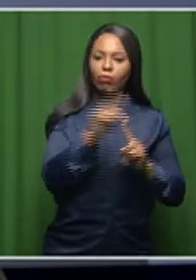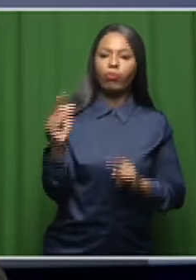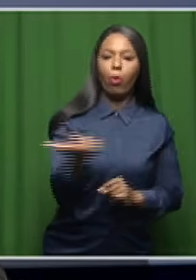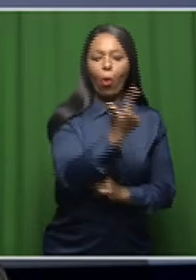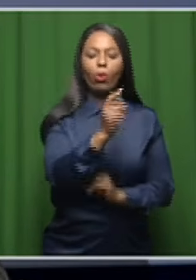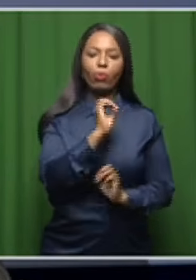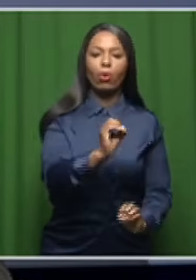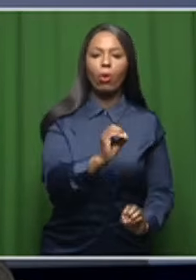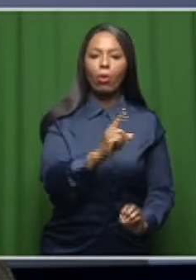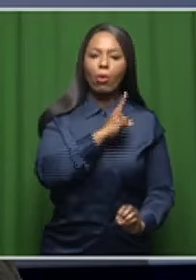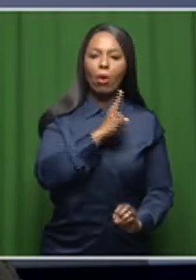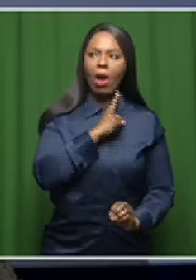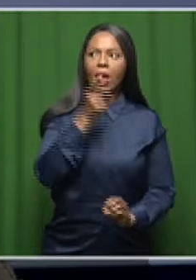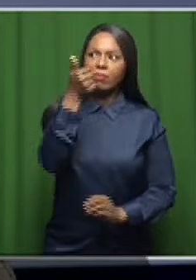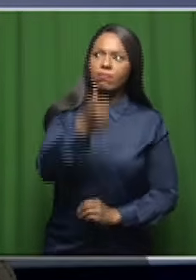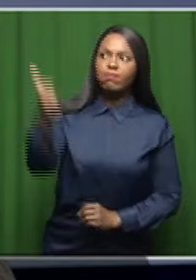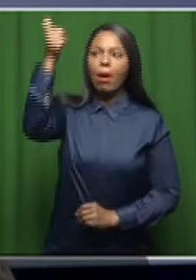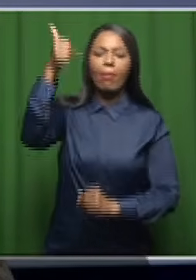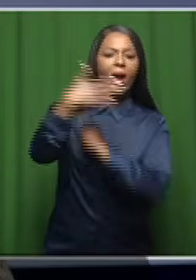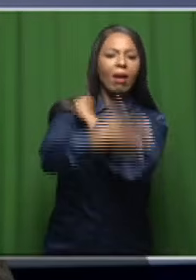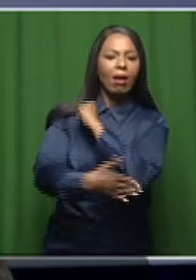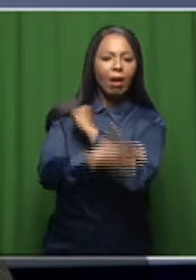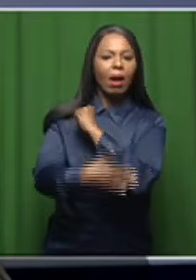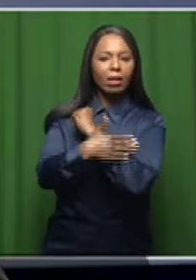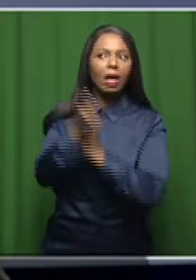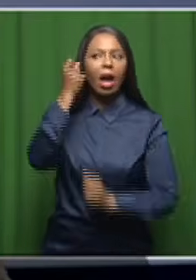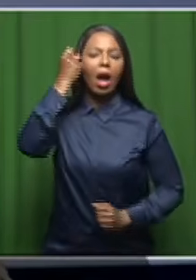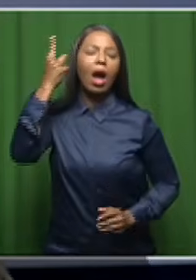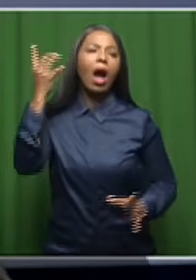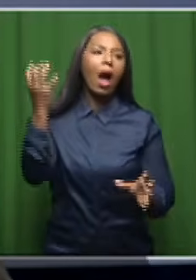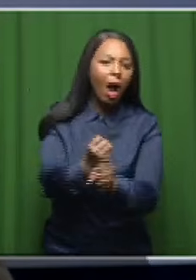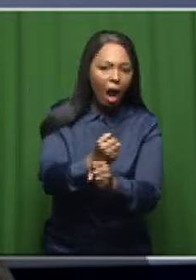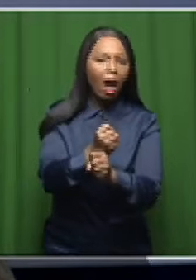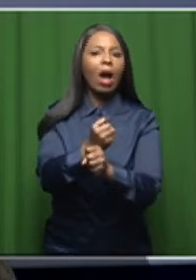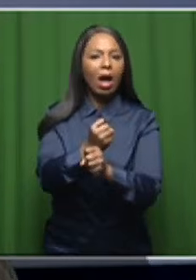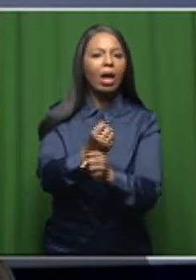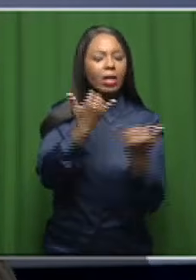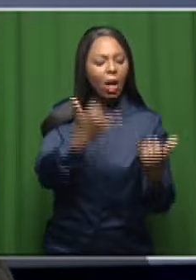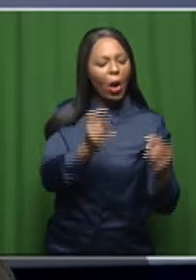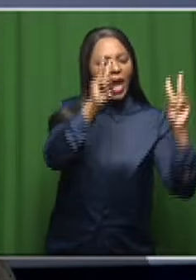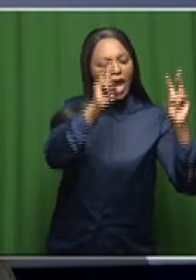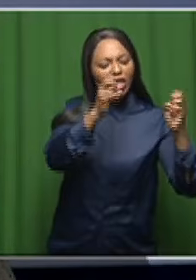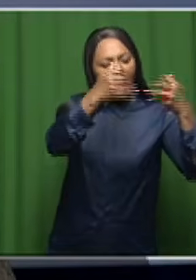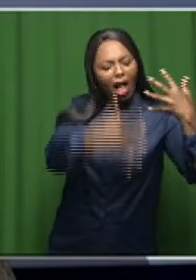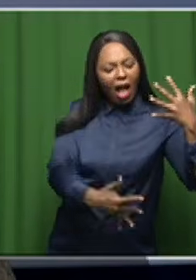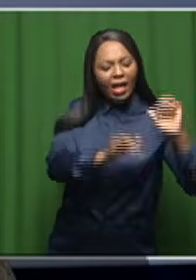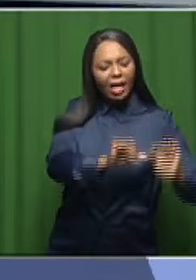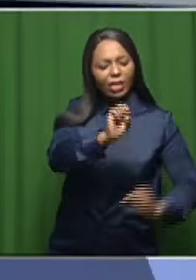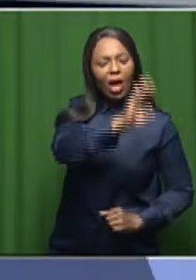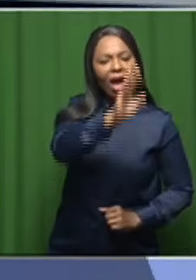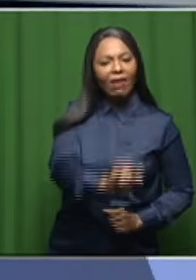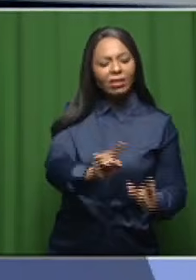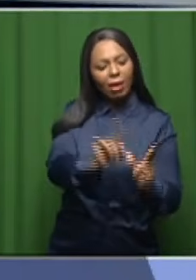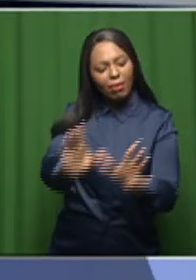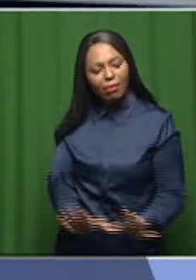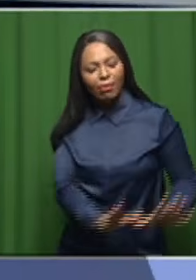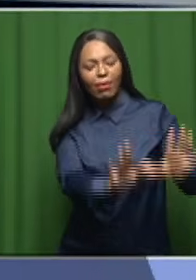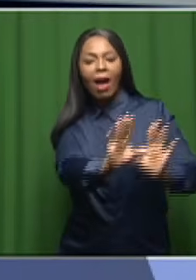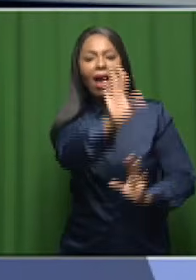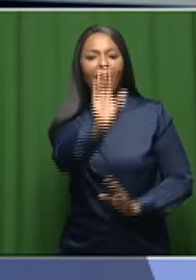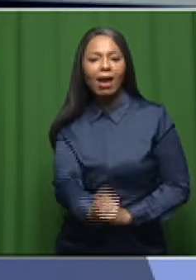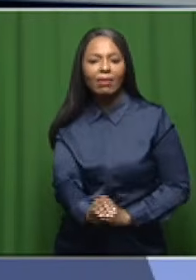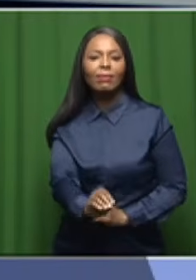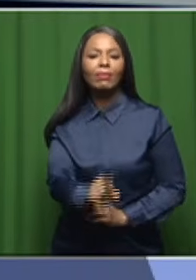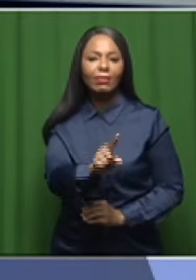countries have seemed to understand some of the issues we, South Africa and the rest of the continent is facing. facing. They're far ahead as well in terms